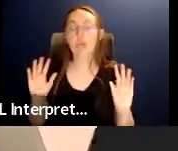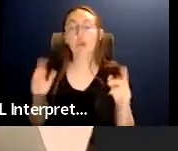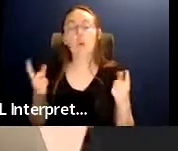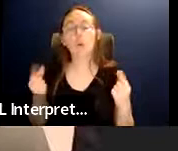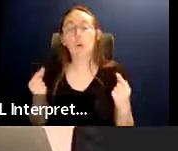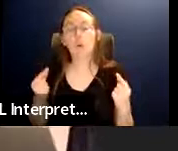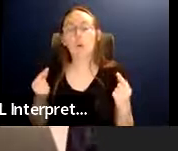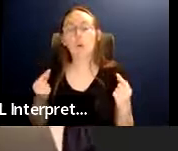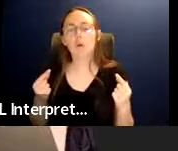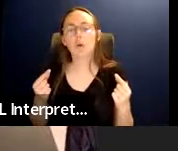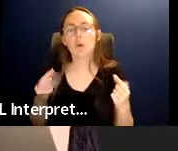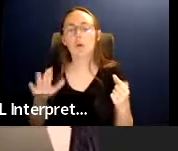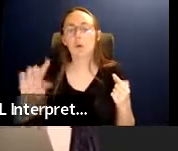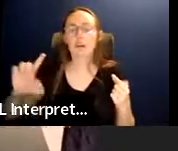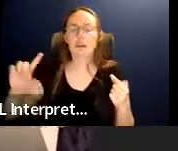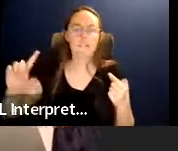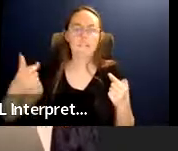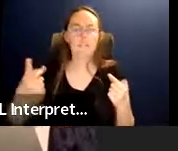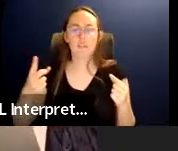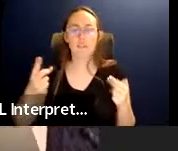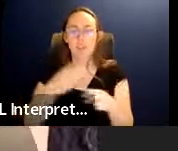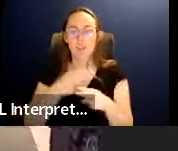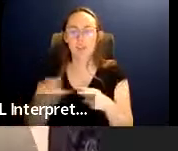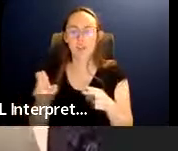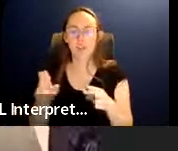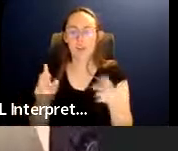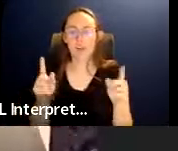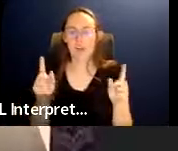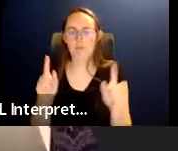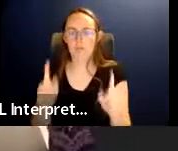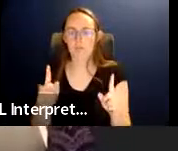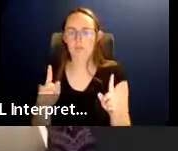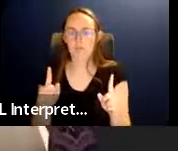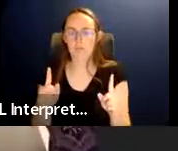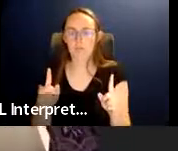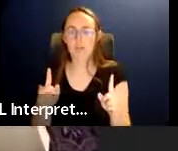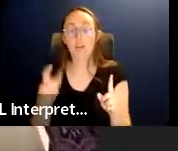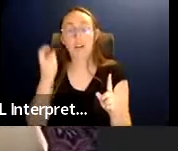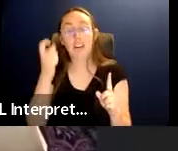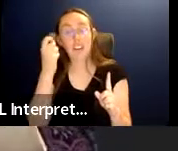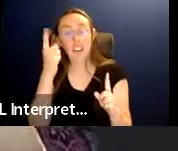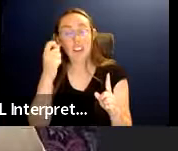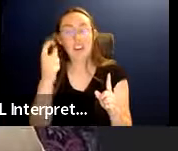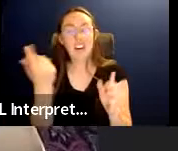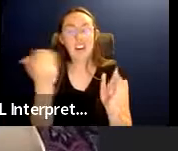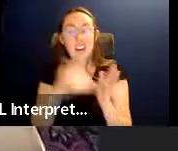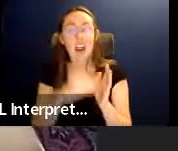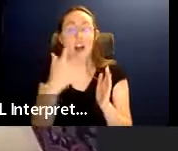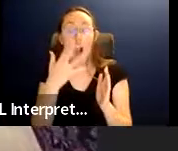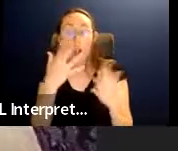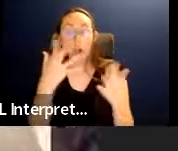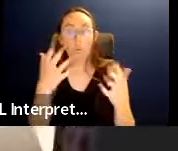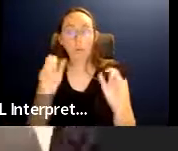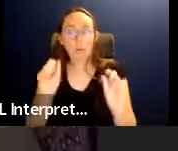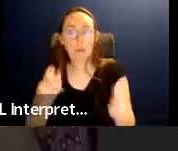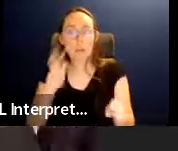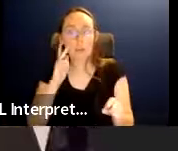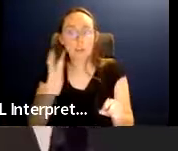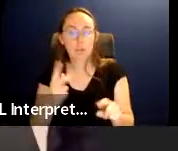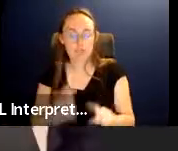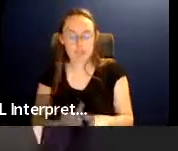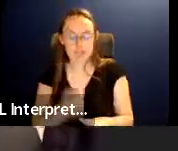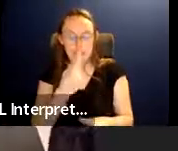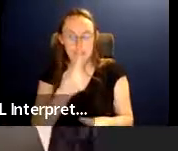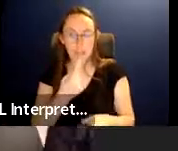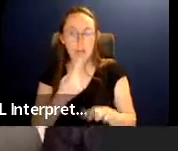first one, and again, we're going to do our color colors facing you. I'm